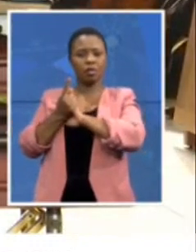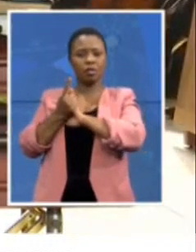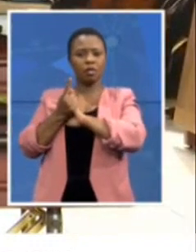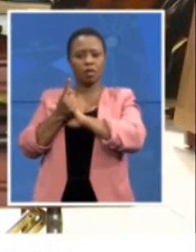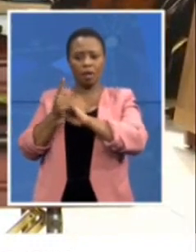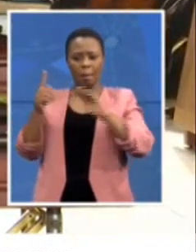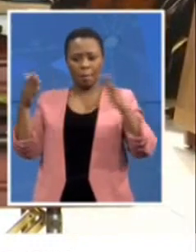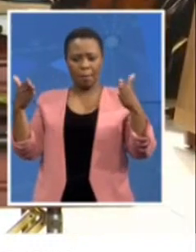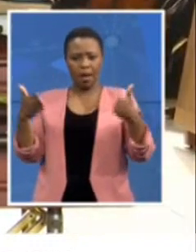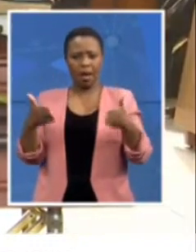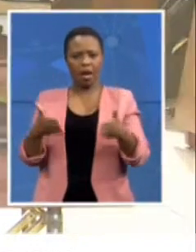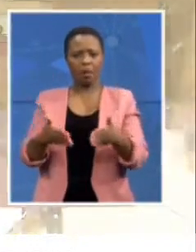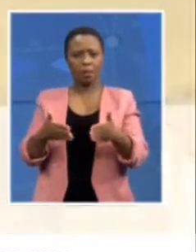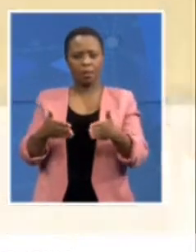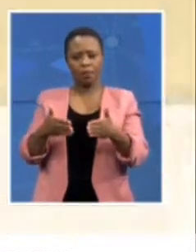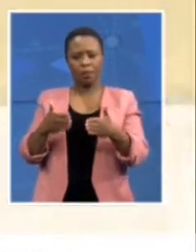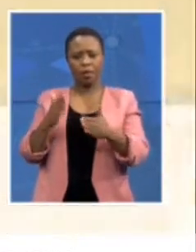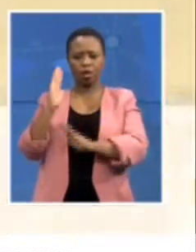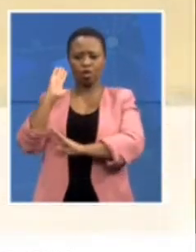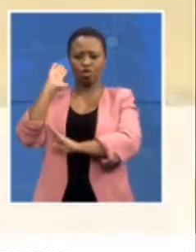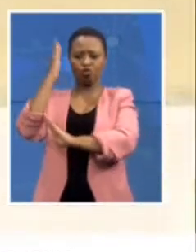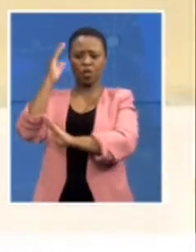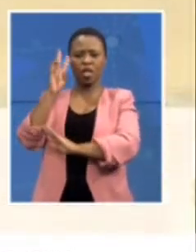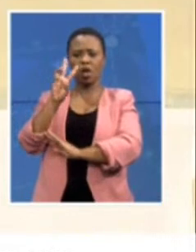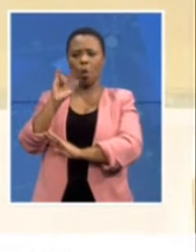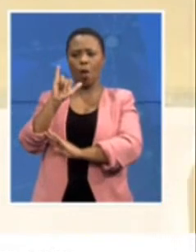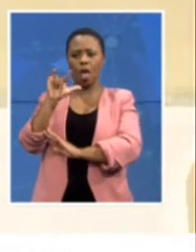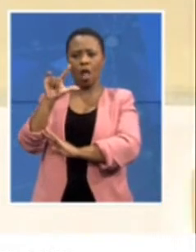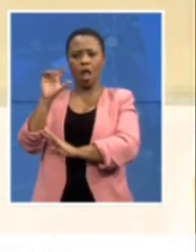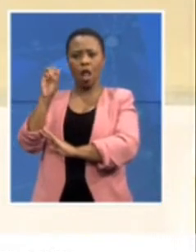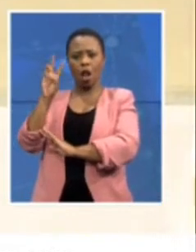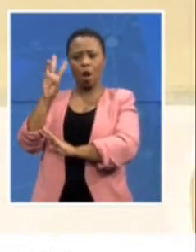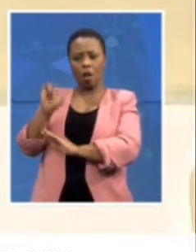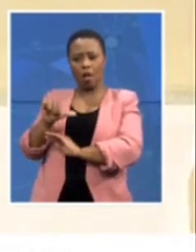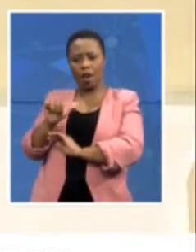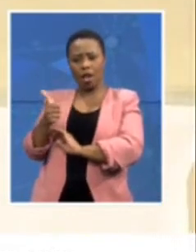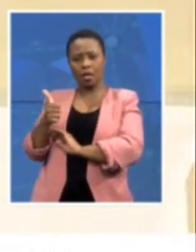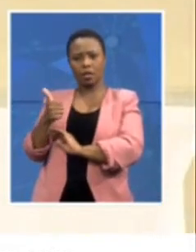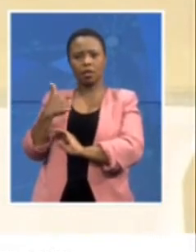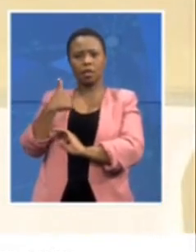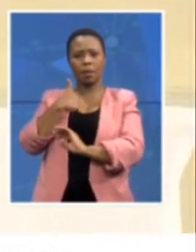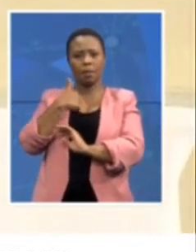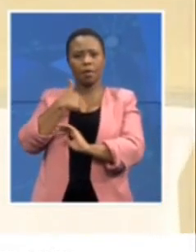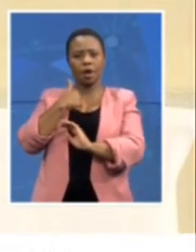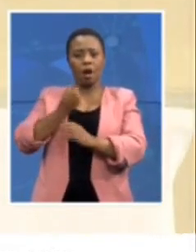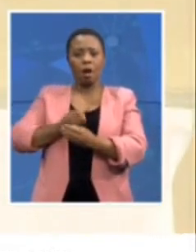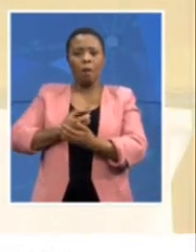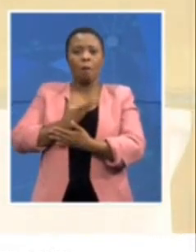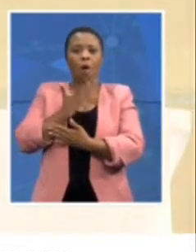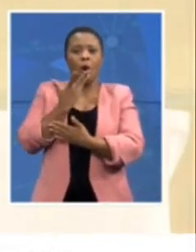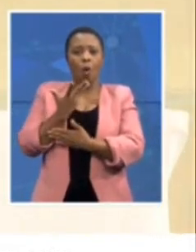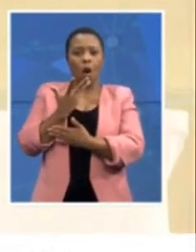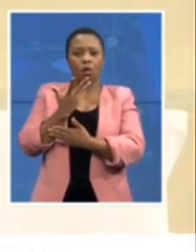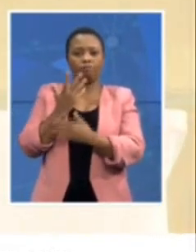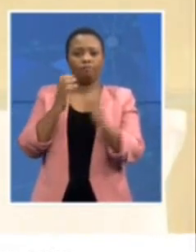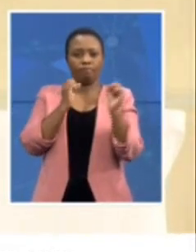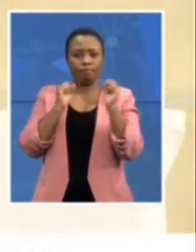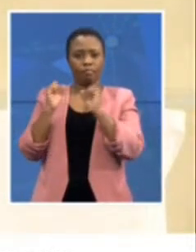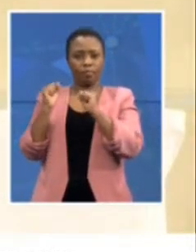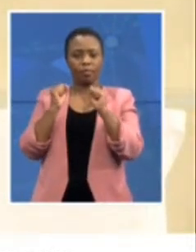to the willow tree. I'm going to recite a poem by Benedict Vilakazi.